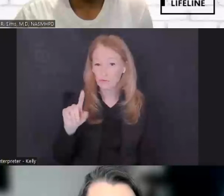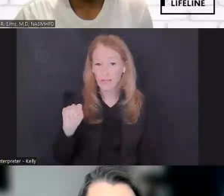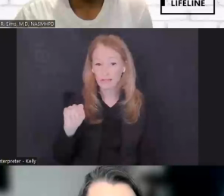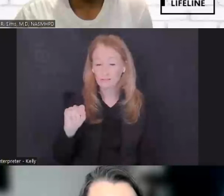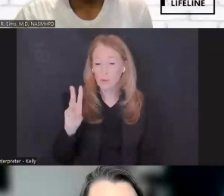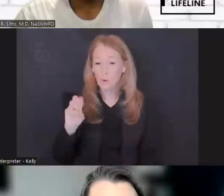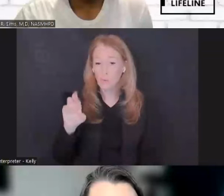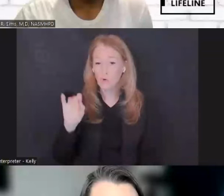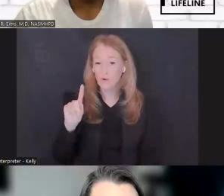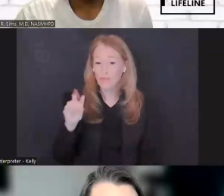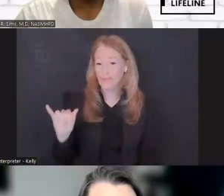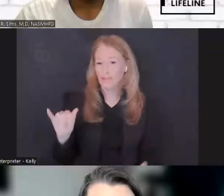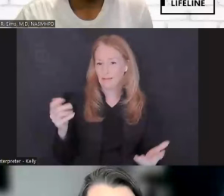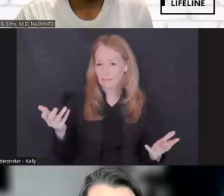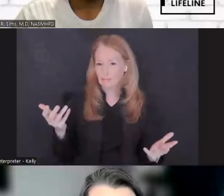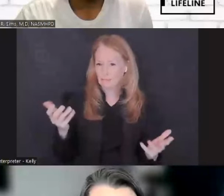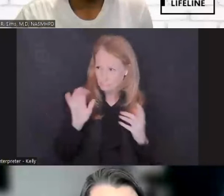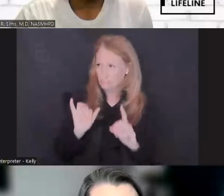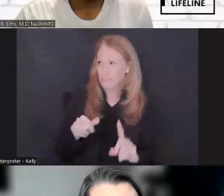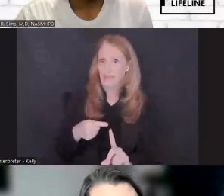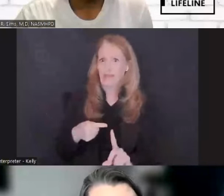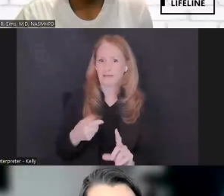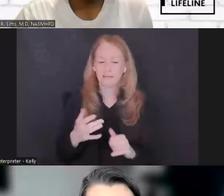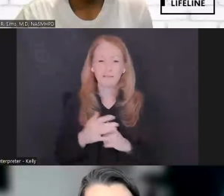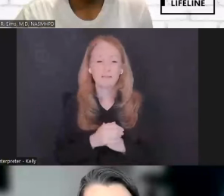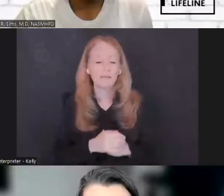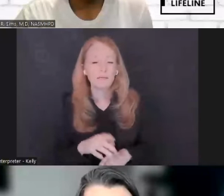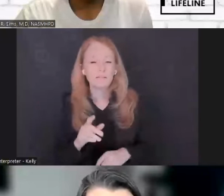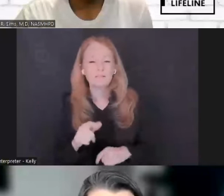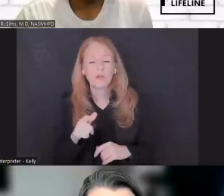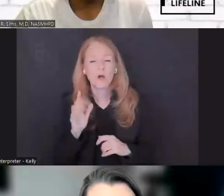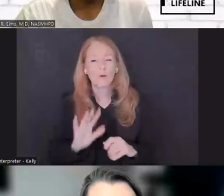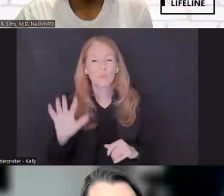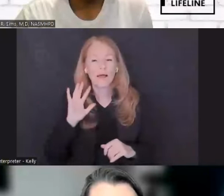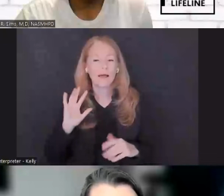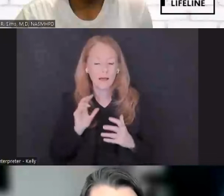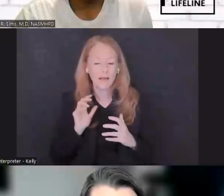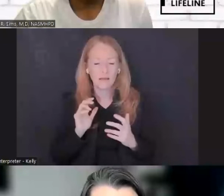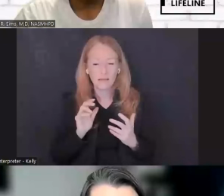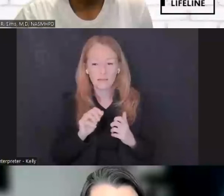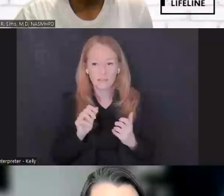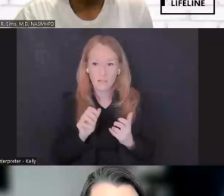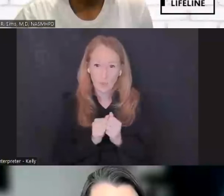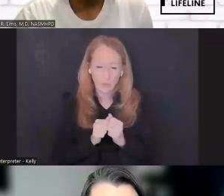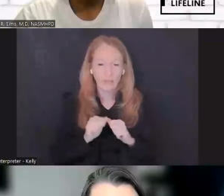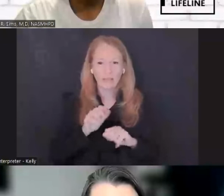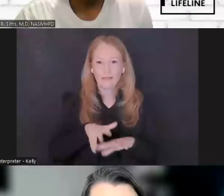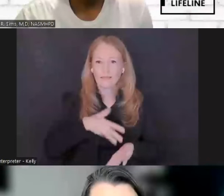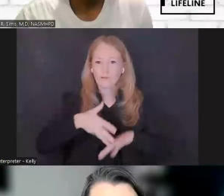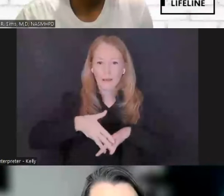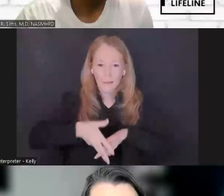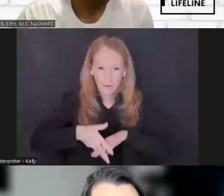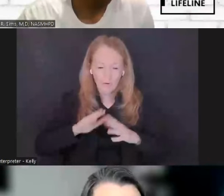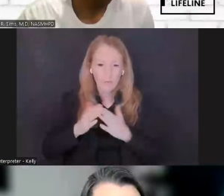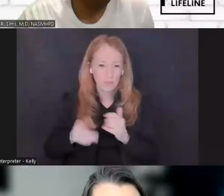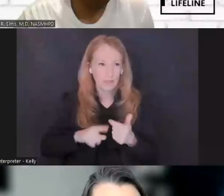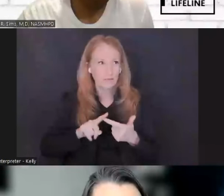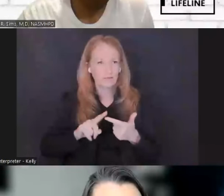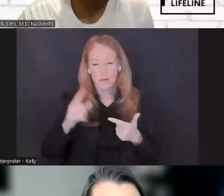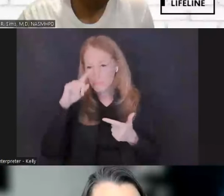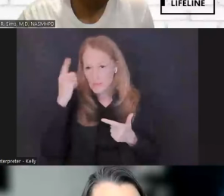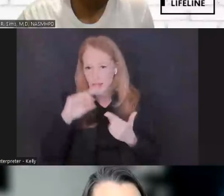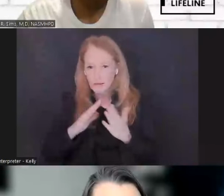And for many communities, for tribal communities, for Black communities, for trans communities,